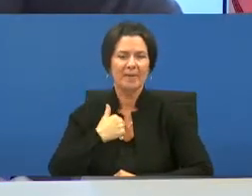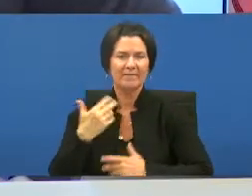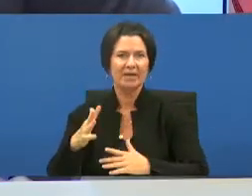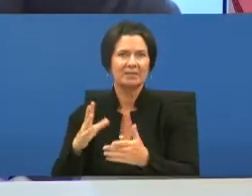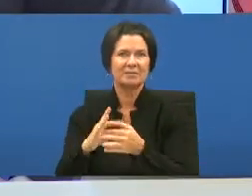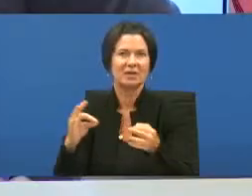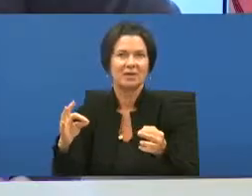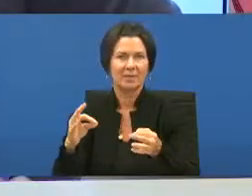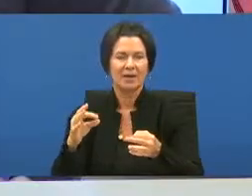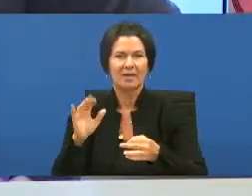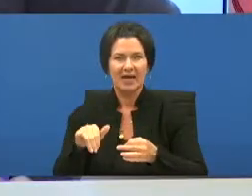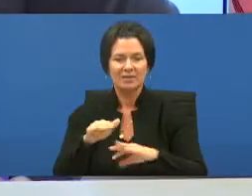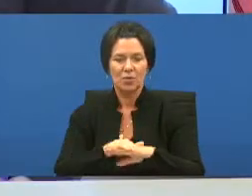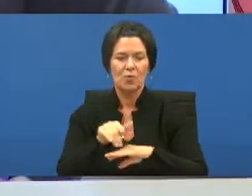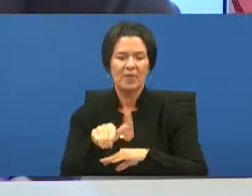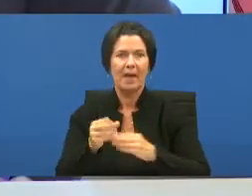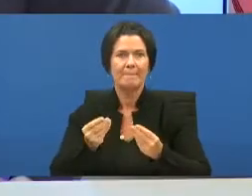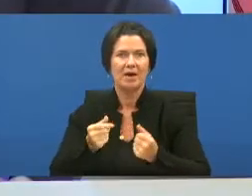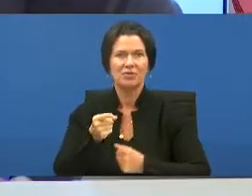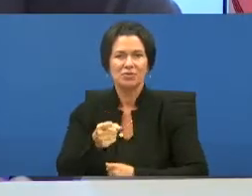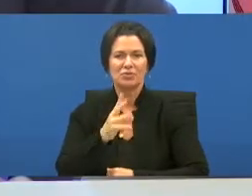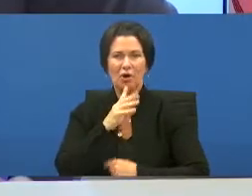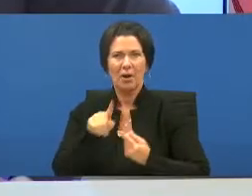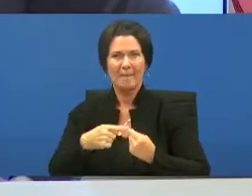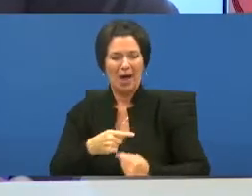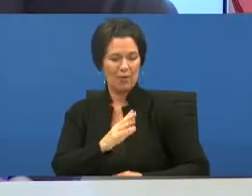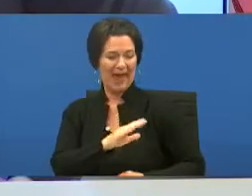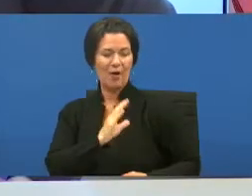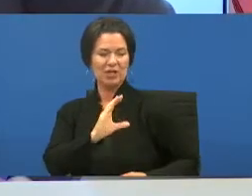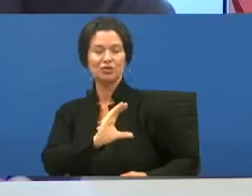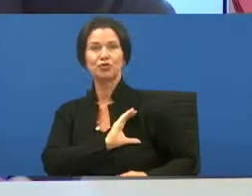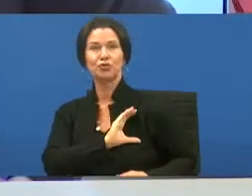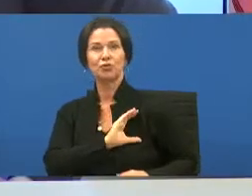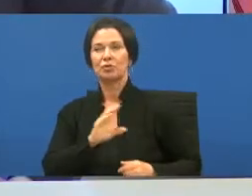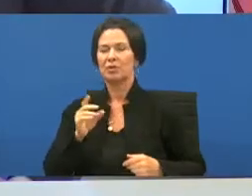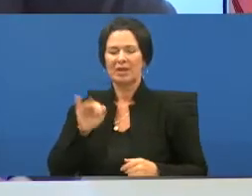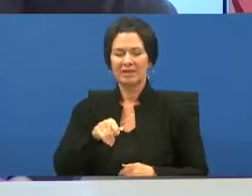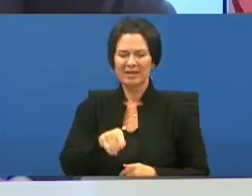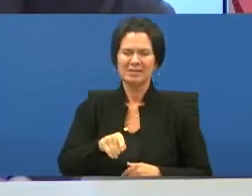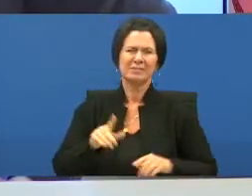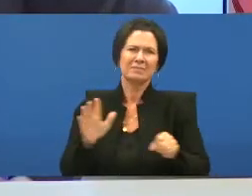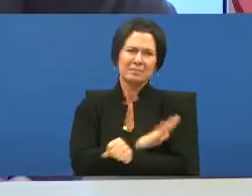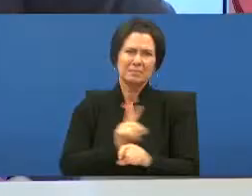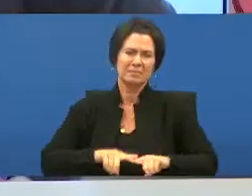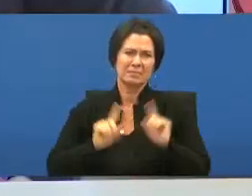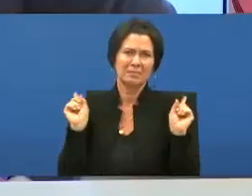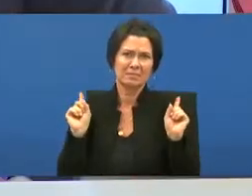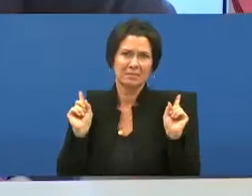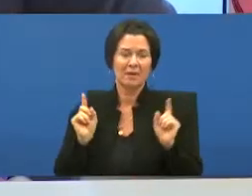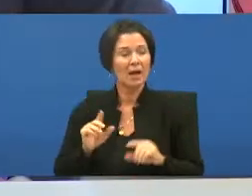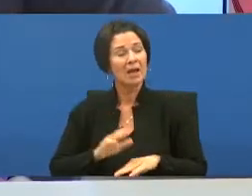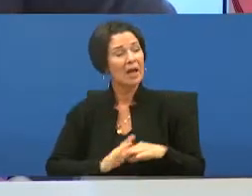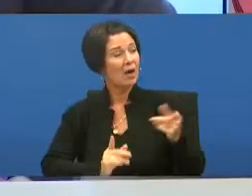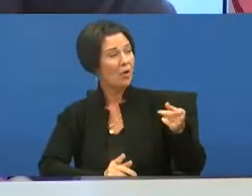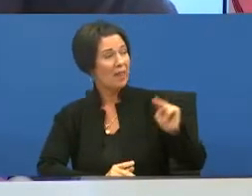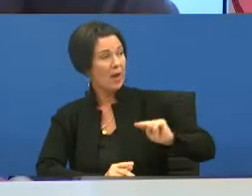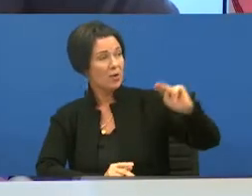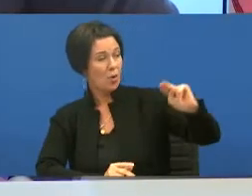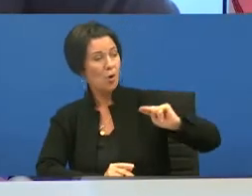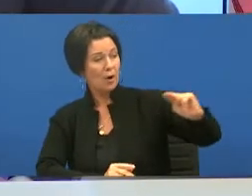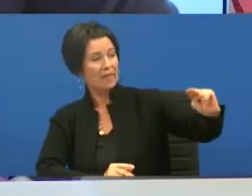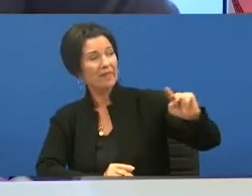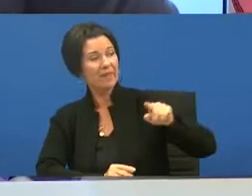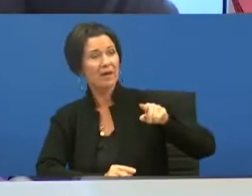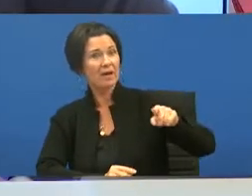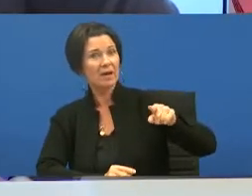are adjacent to this property. When you talk about character of the neighborhood, this is vastly different. Now, the neighborhood to the north that it would connect off of looks